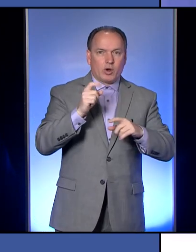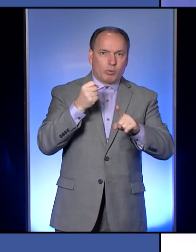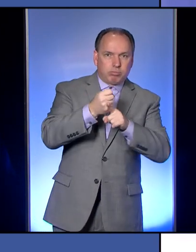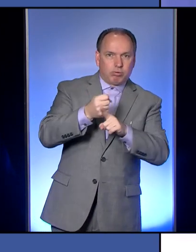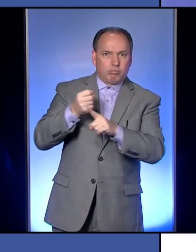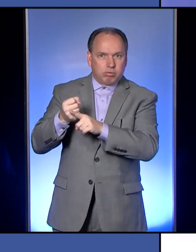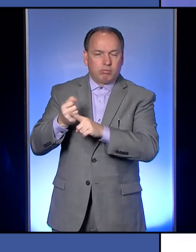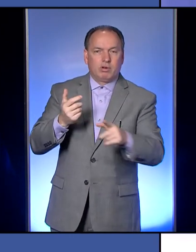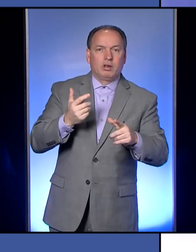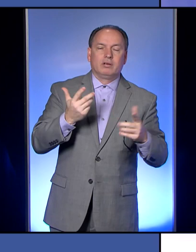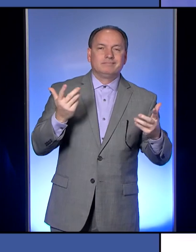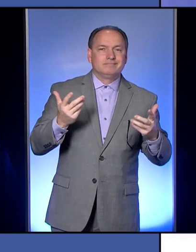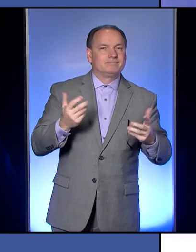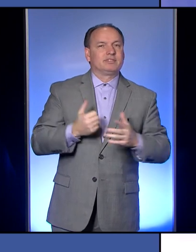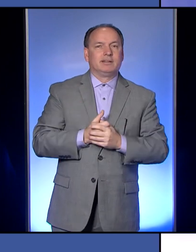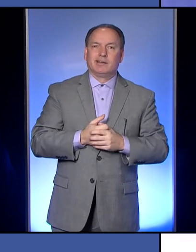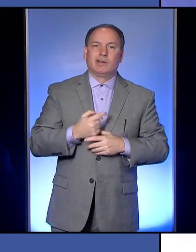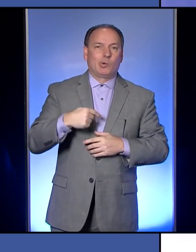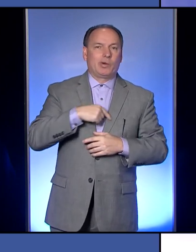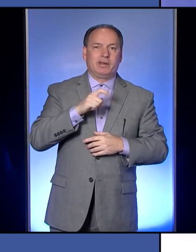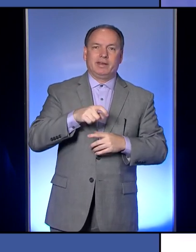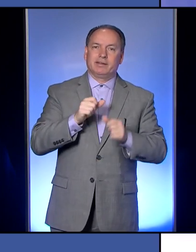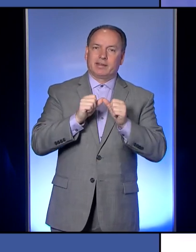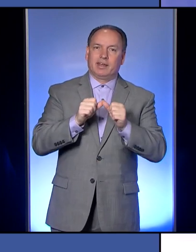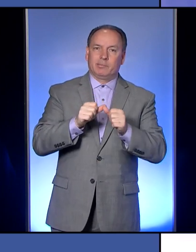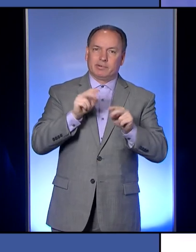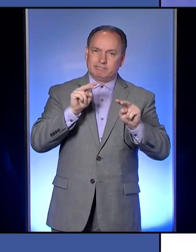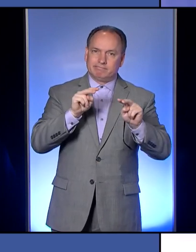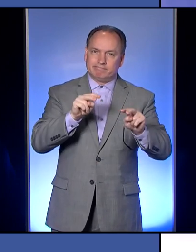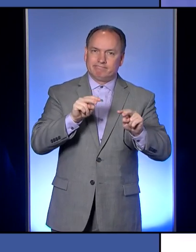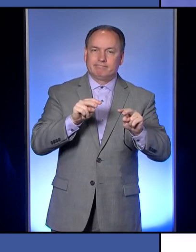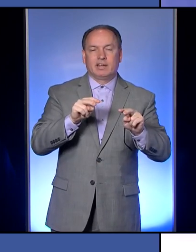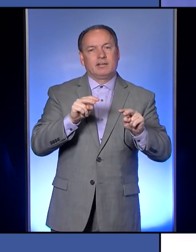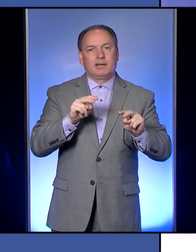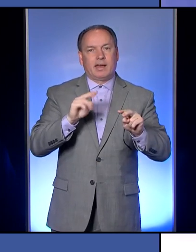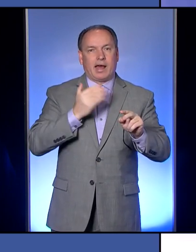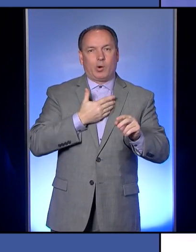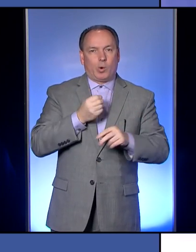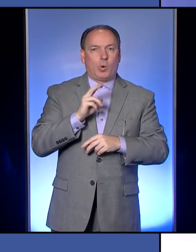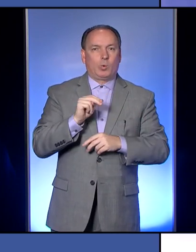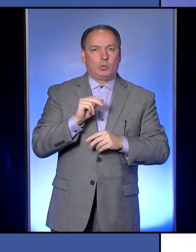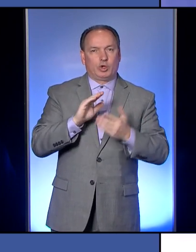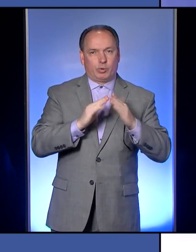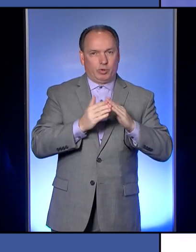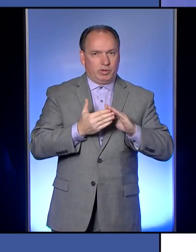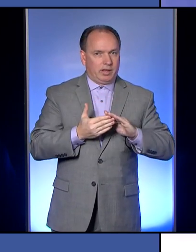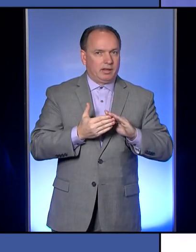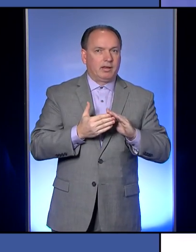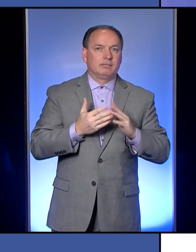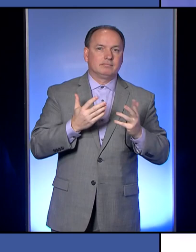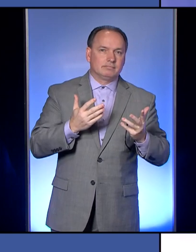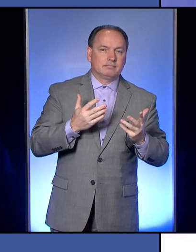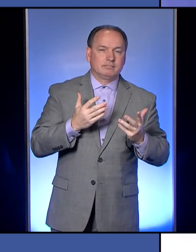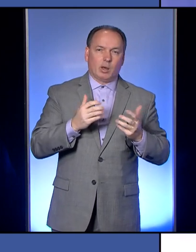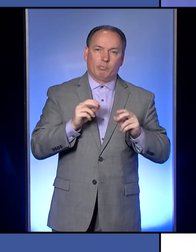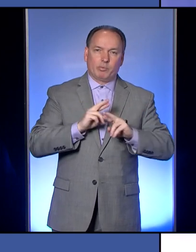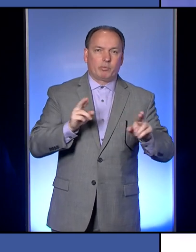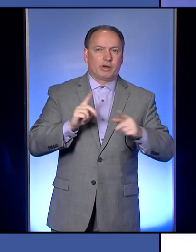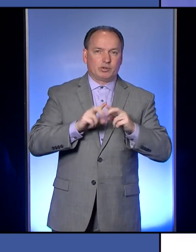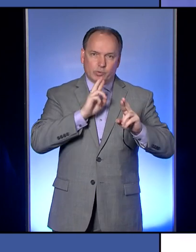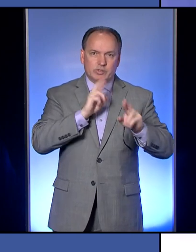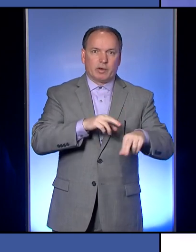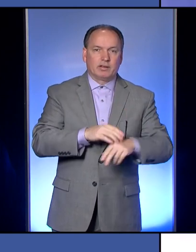what degree. And so we just need to keep a close eye on what's happening in our own community and be prepared to